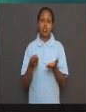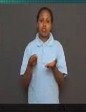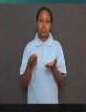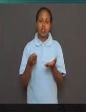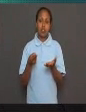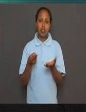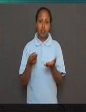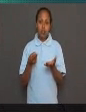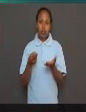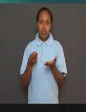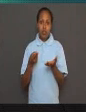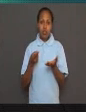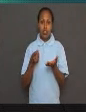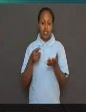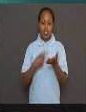force,